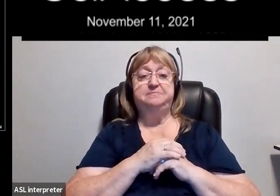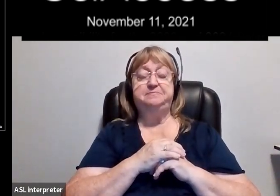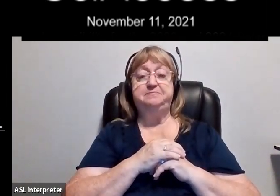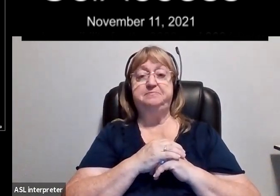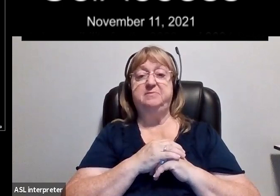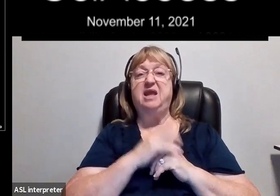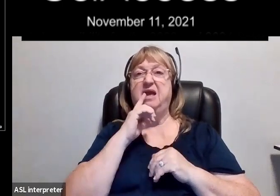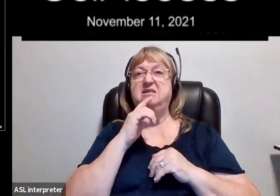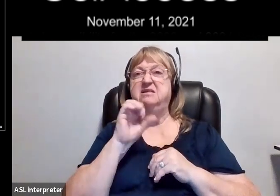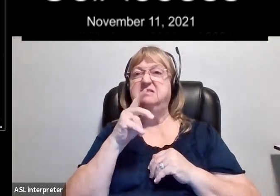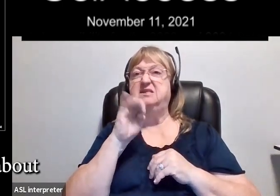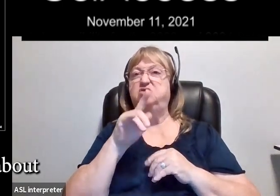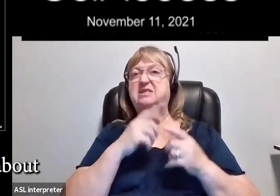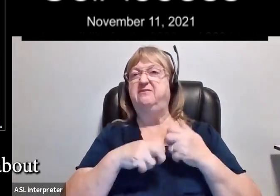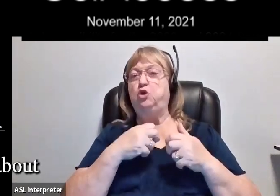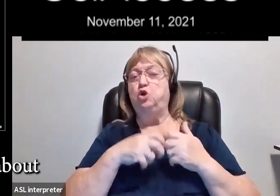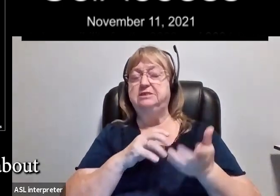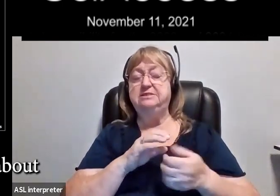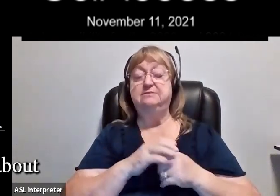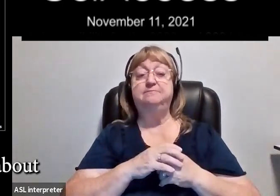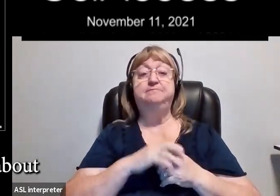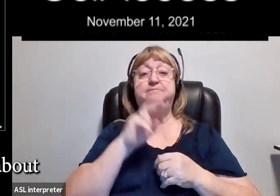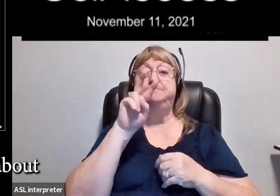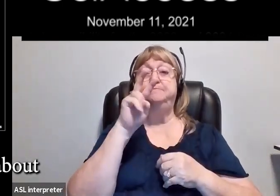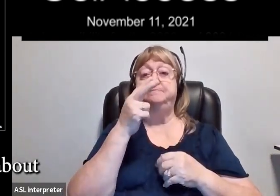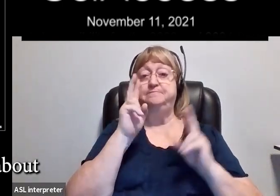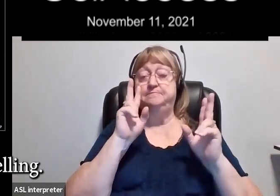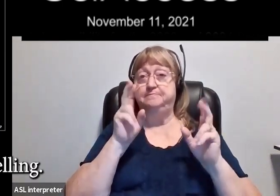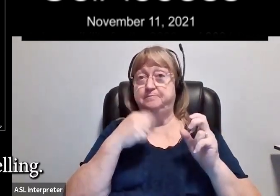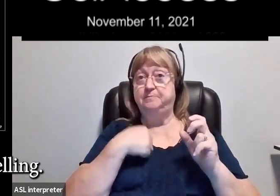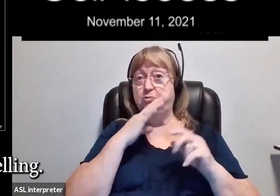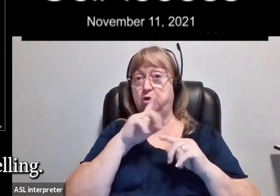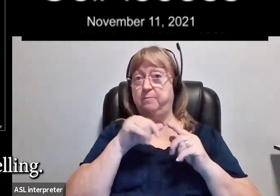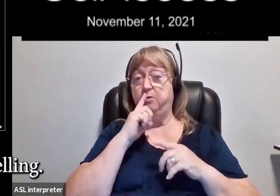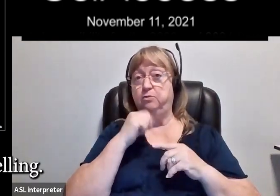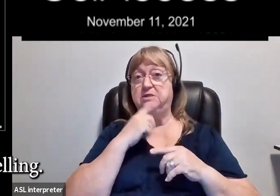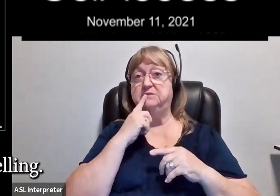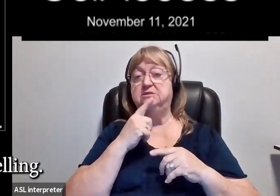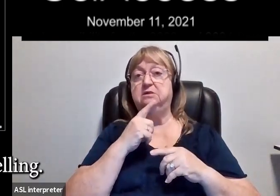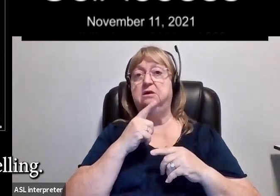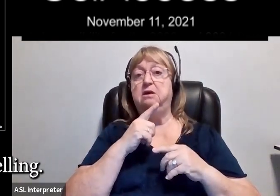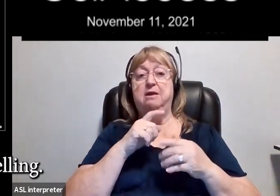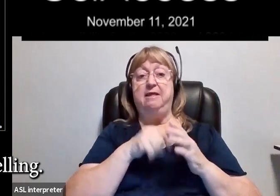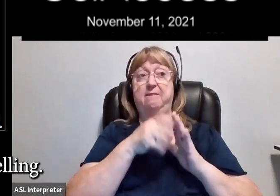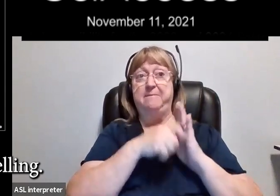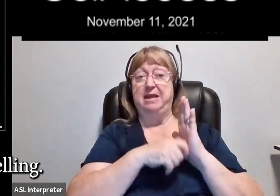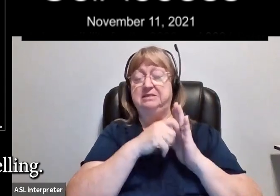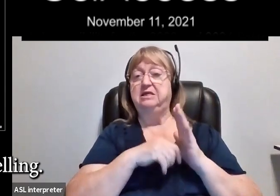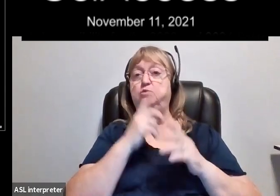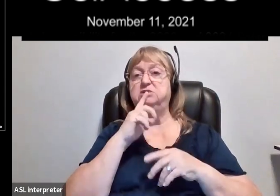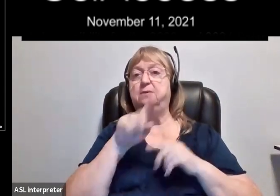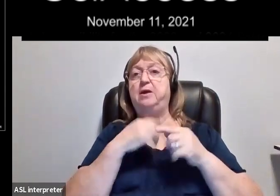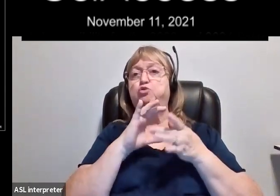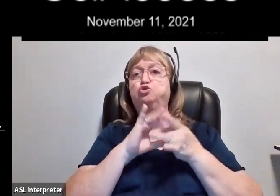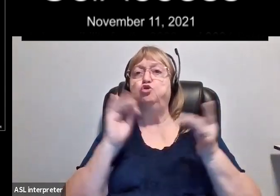with sensory difficulties. The second issue that I would talk about that was published in the magazine was about